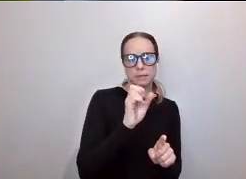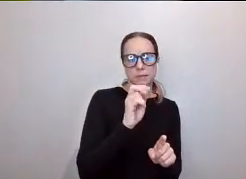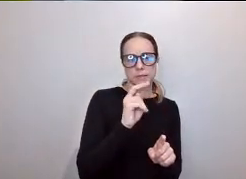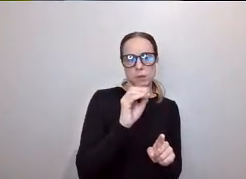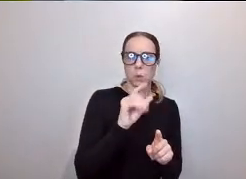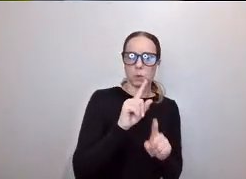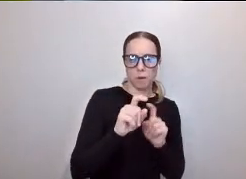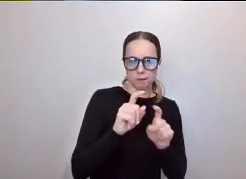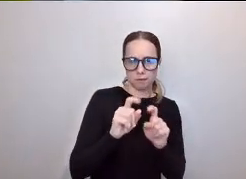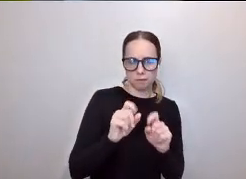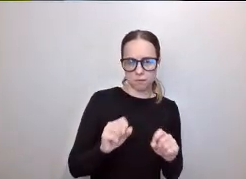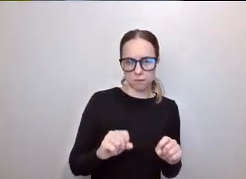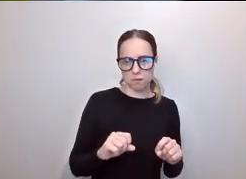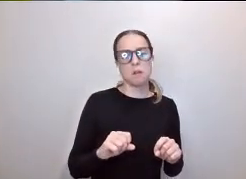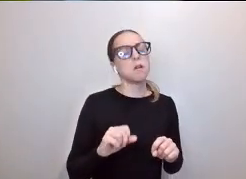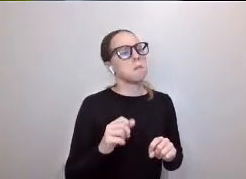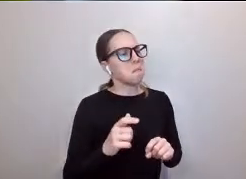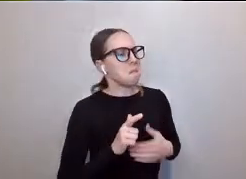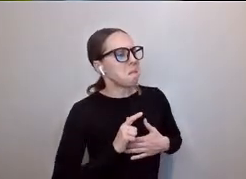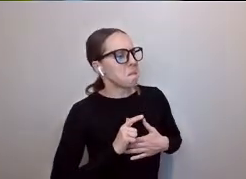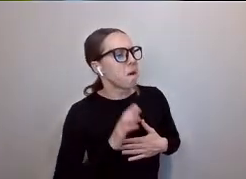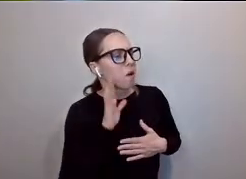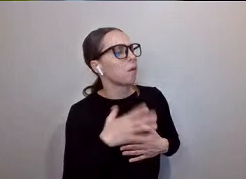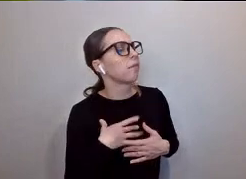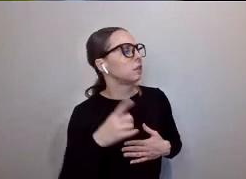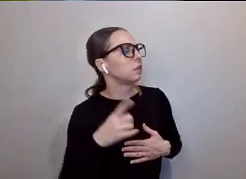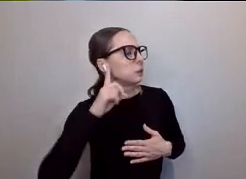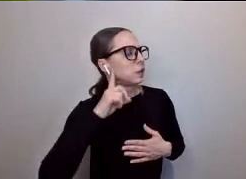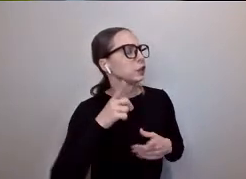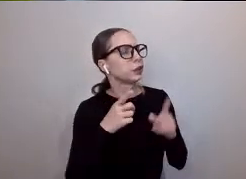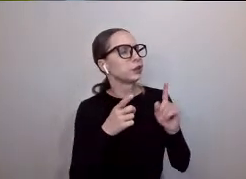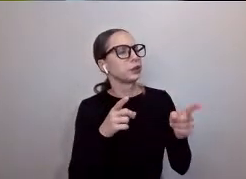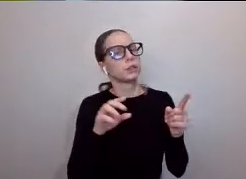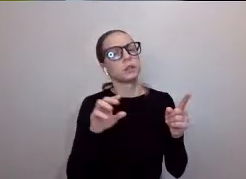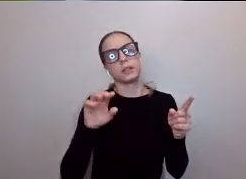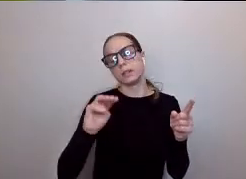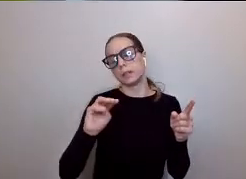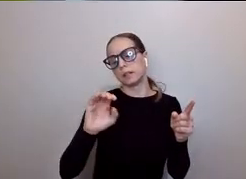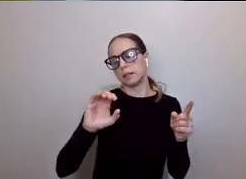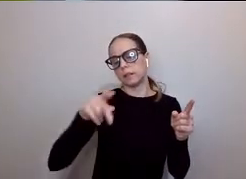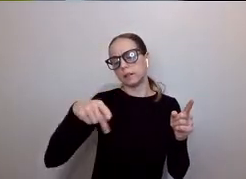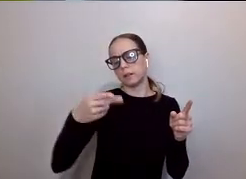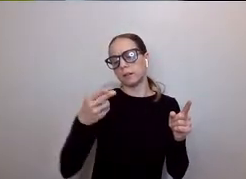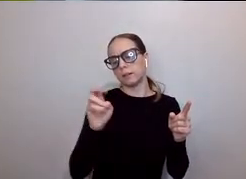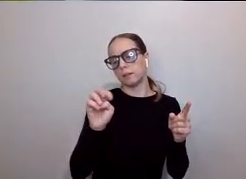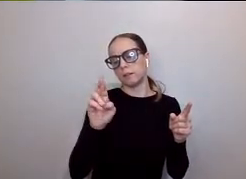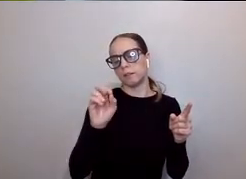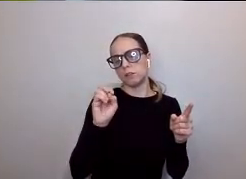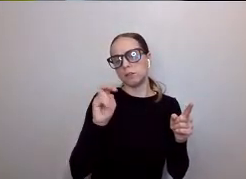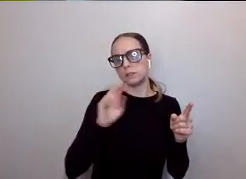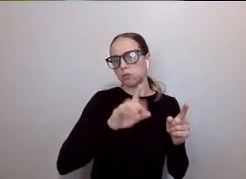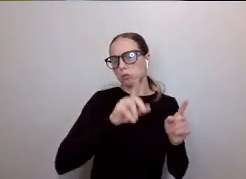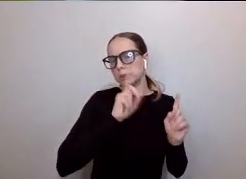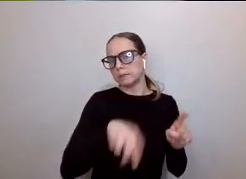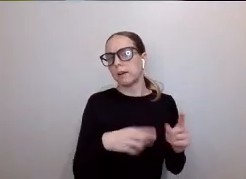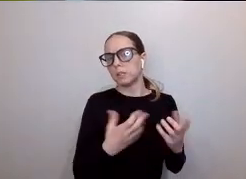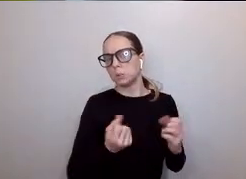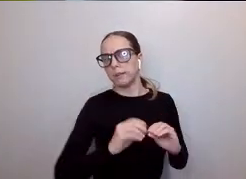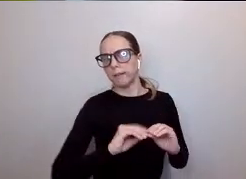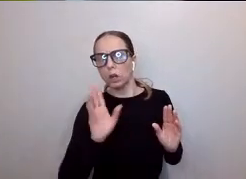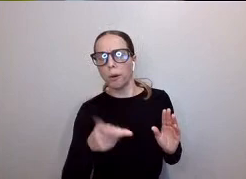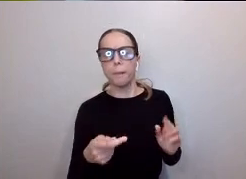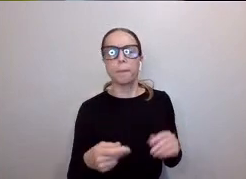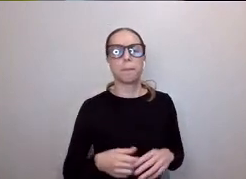hear Ms. McPherson's response so that we can just really clear up some of